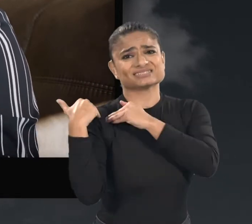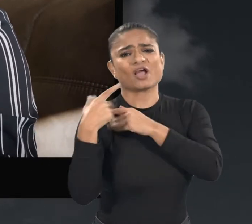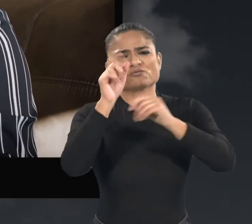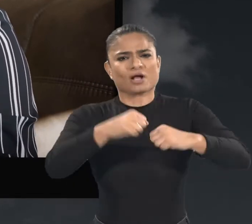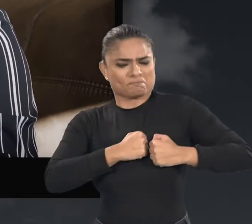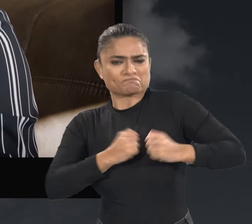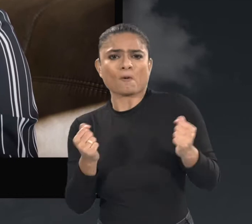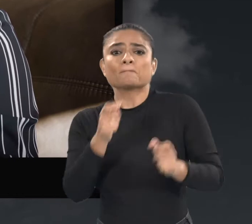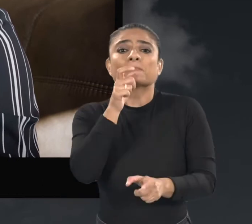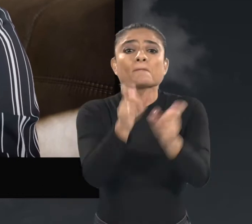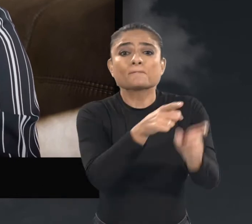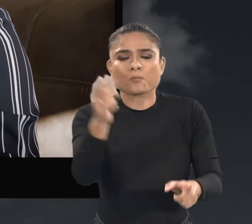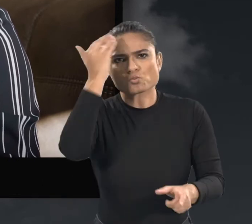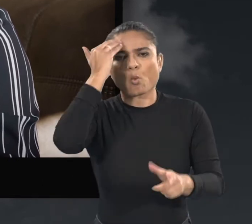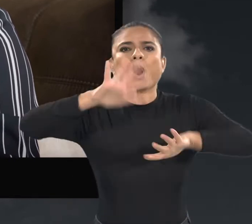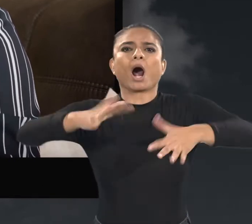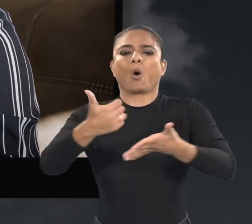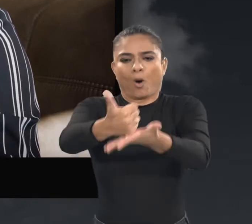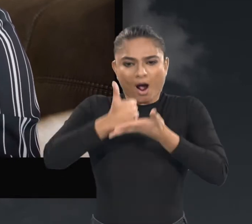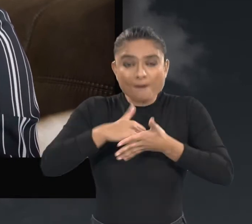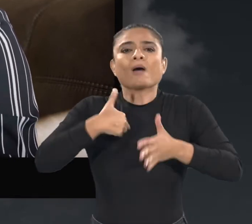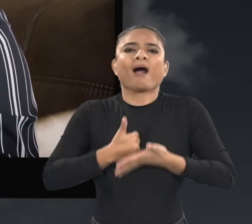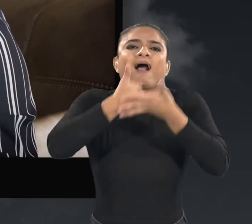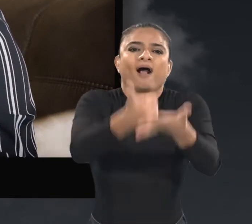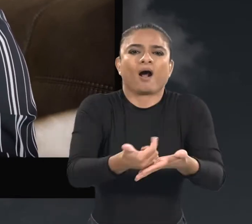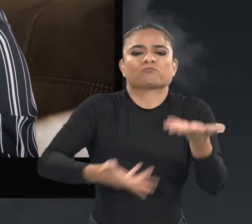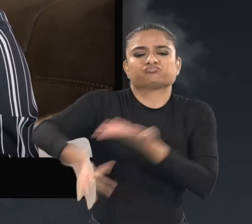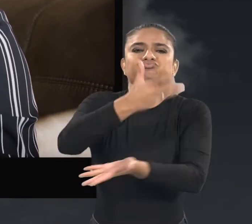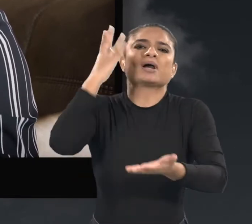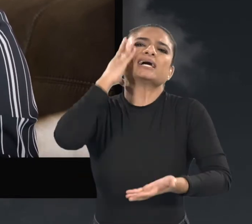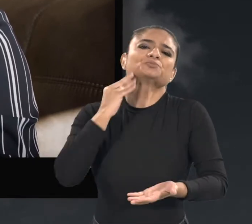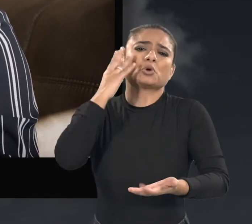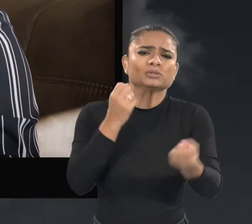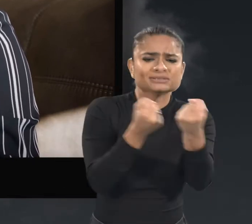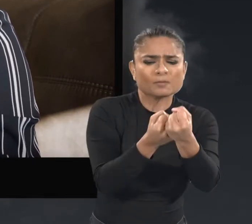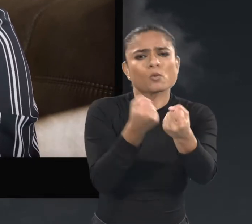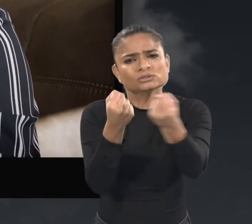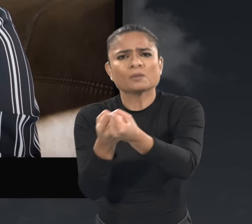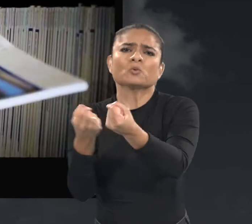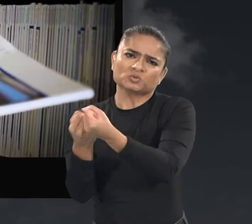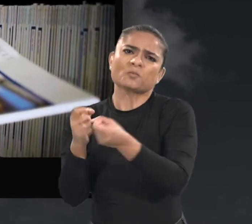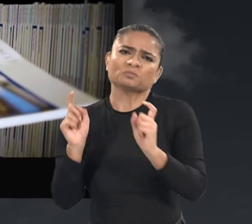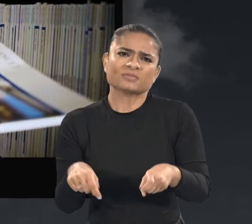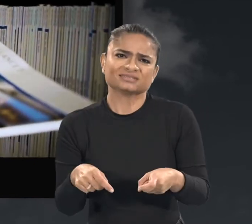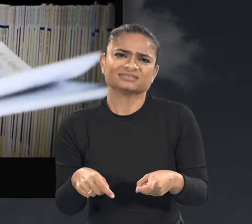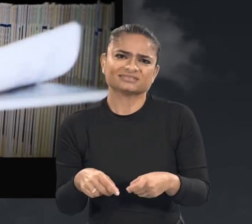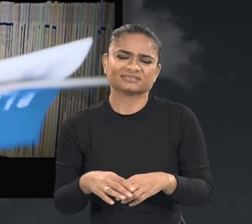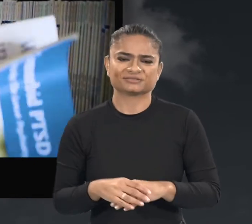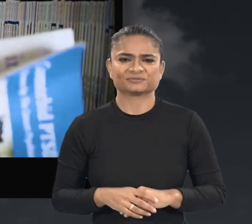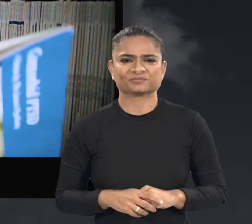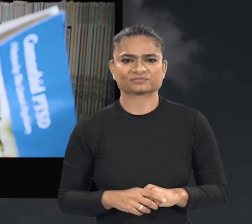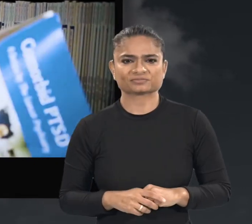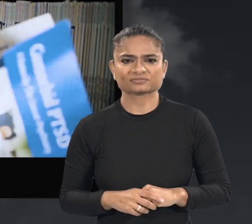for that person to share their experiences and what they need from others to support them.